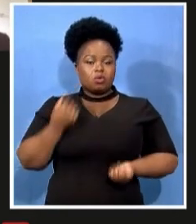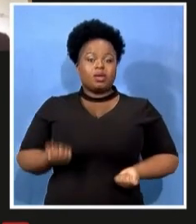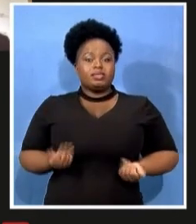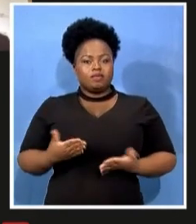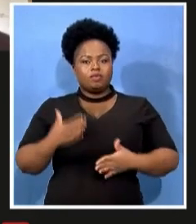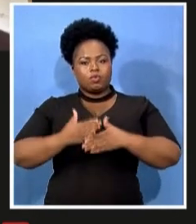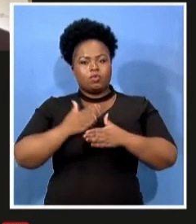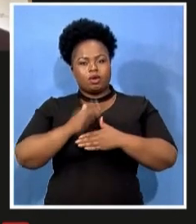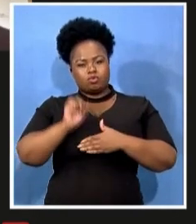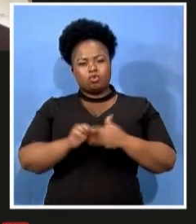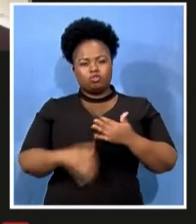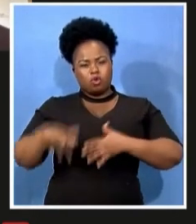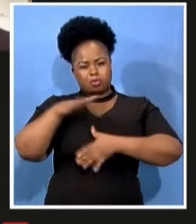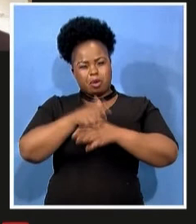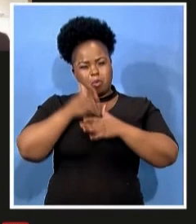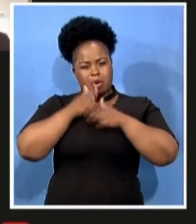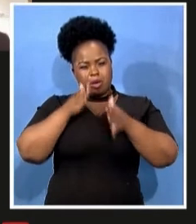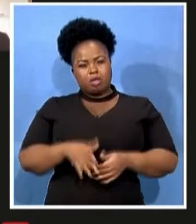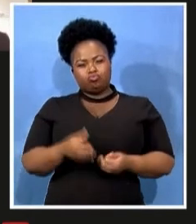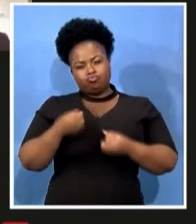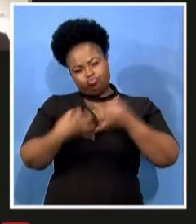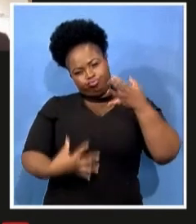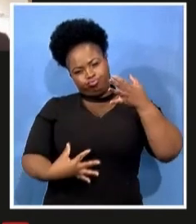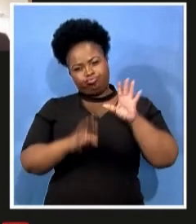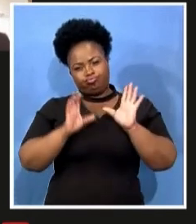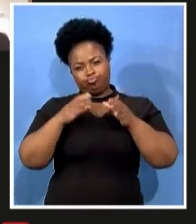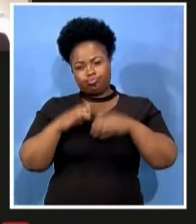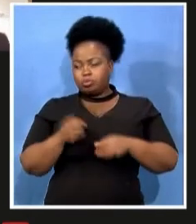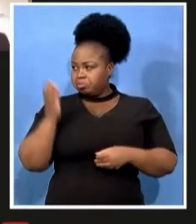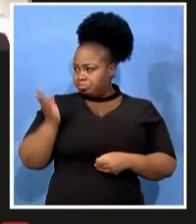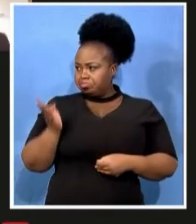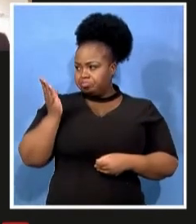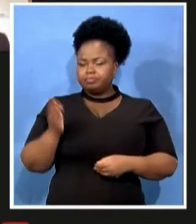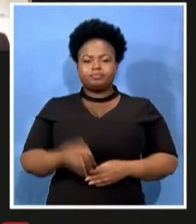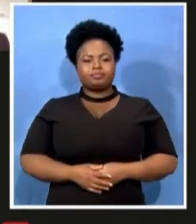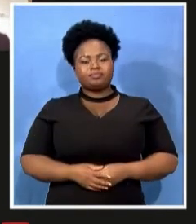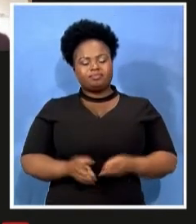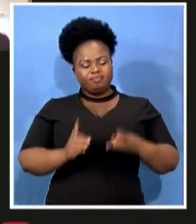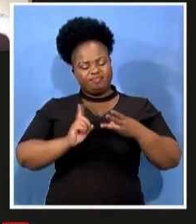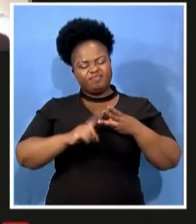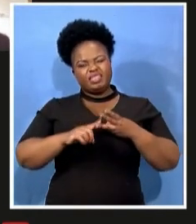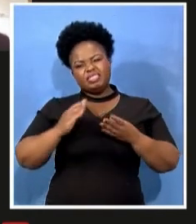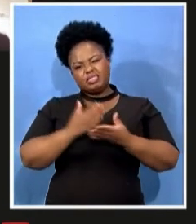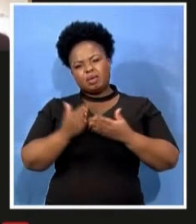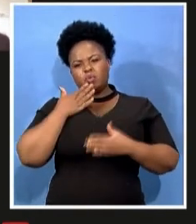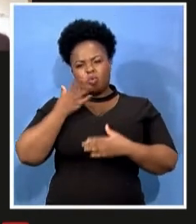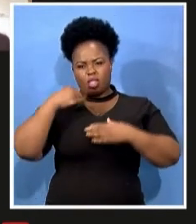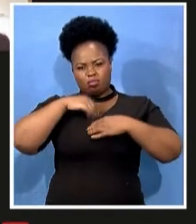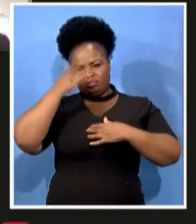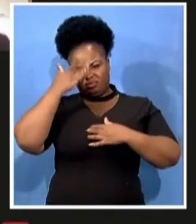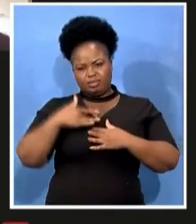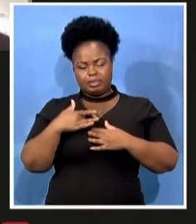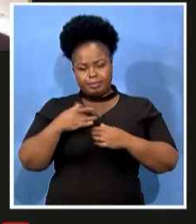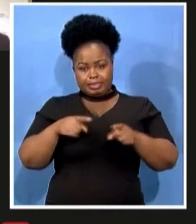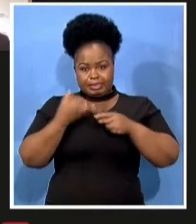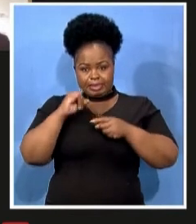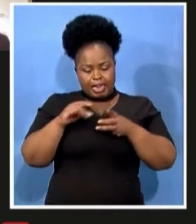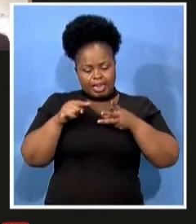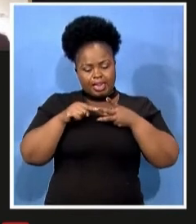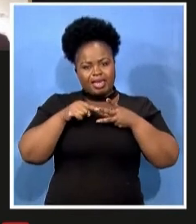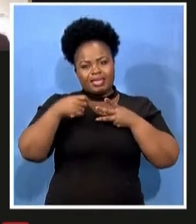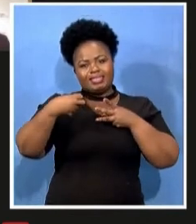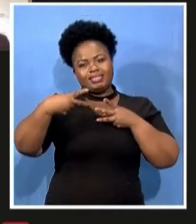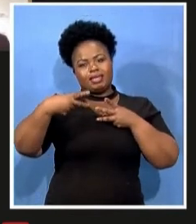are the groups of people. And then, of course, those with comorbidities are going to be the phase 2. Those are the with underlying illnesses,